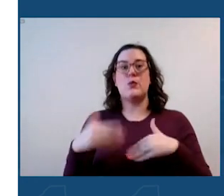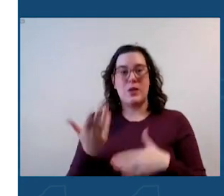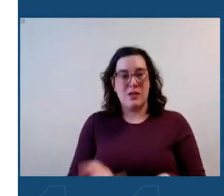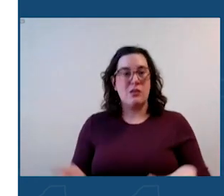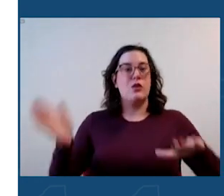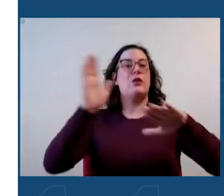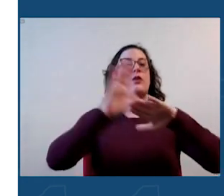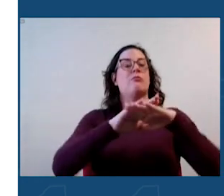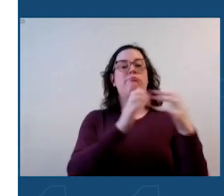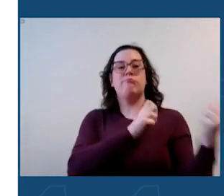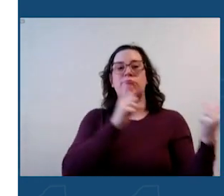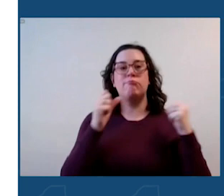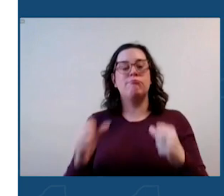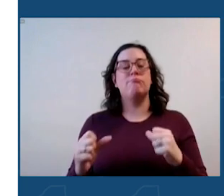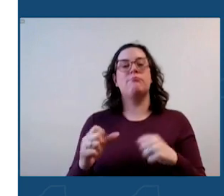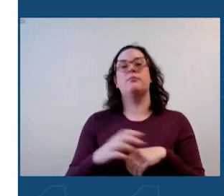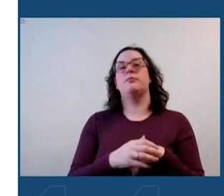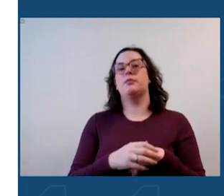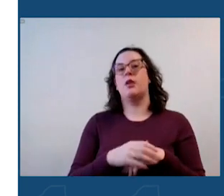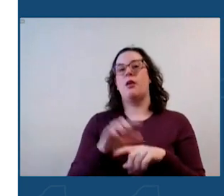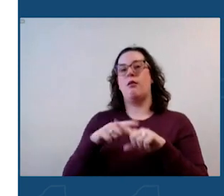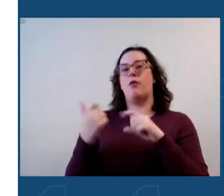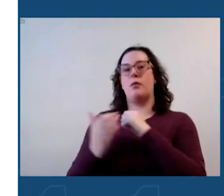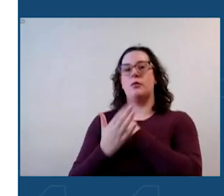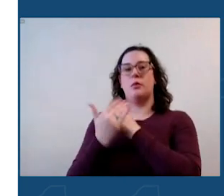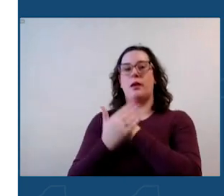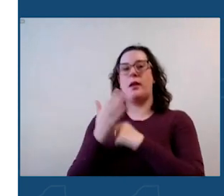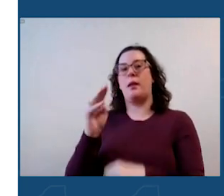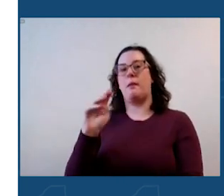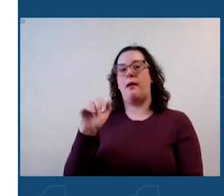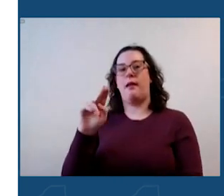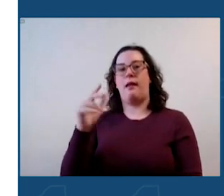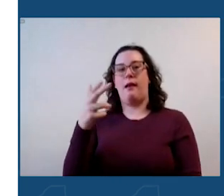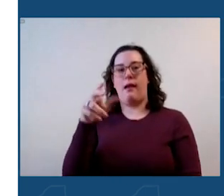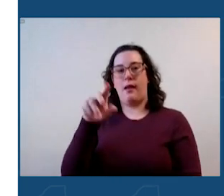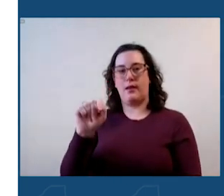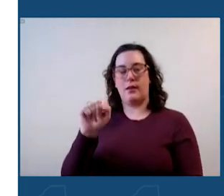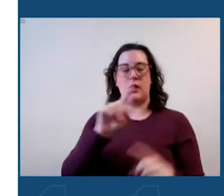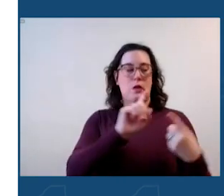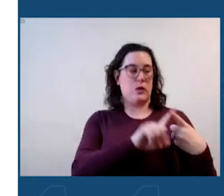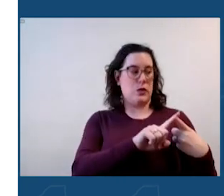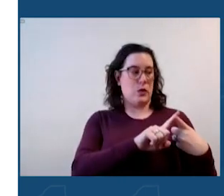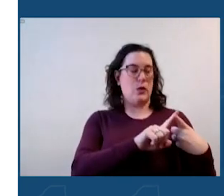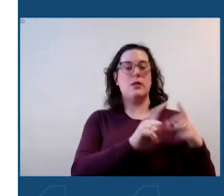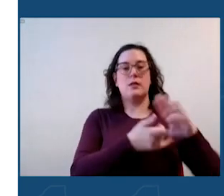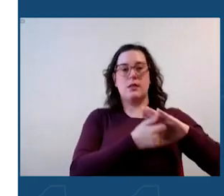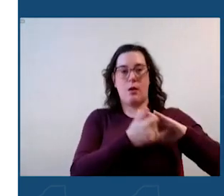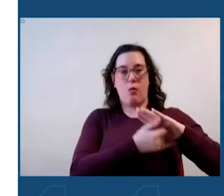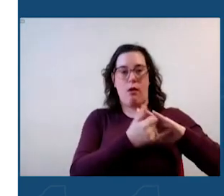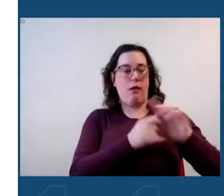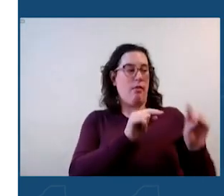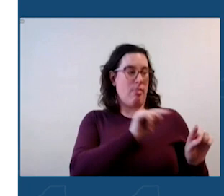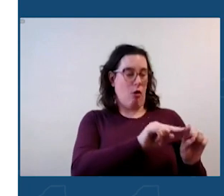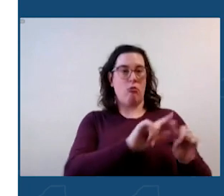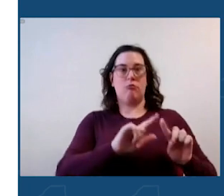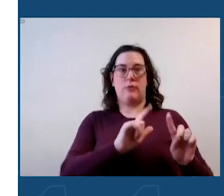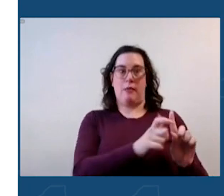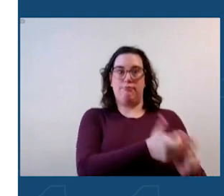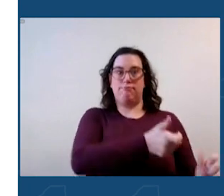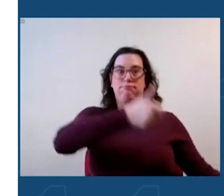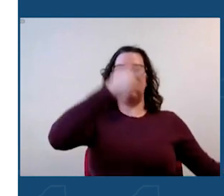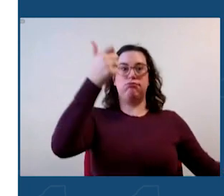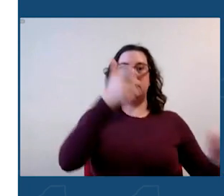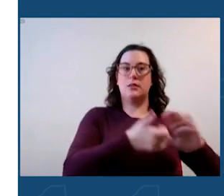Service between Jamaica and Manhattan is going to be roughly equivalent to the Lexington Avenue subway, which is the biggest subway line in the United States by a